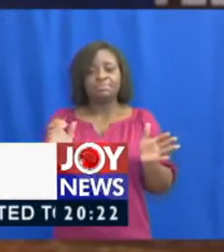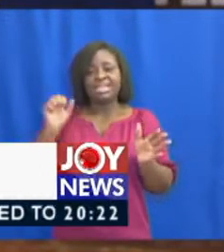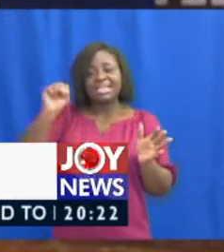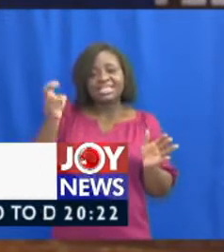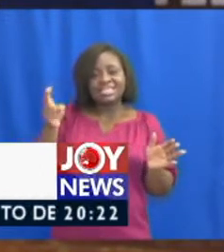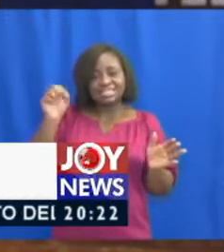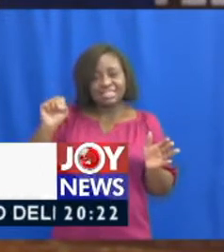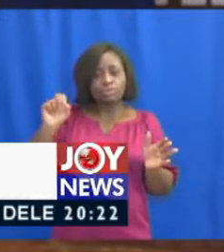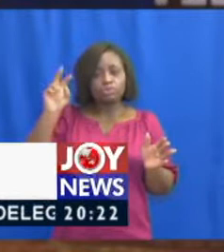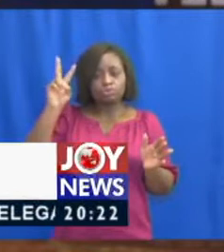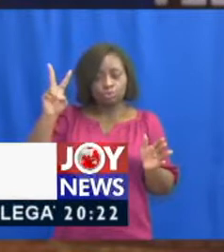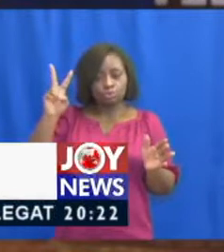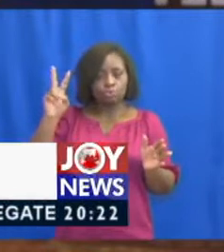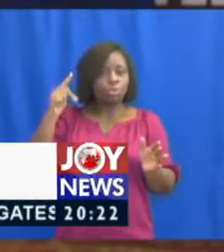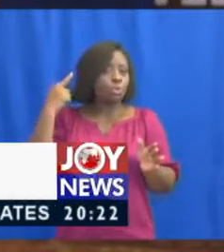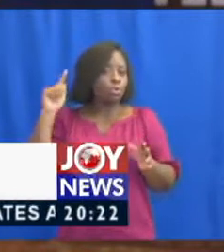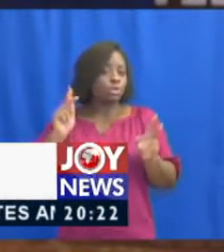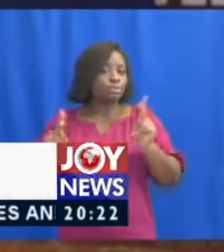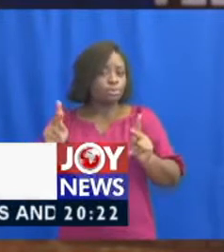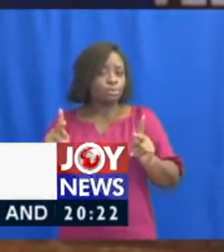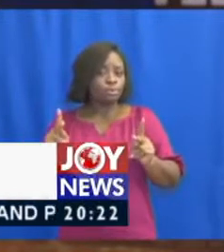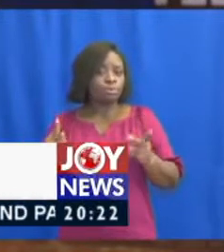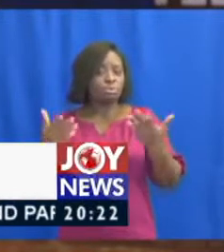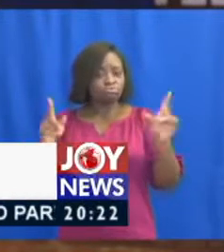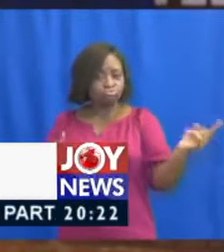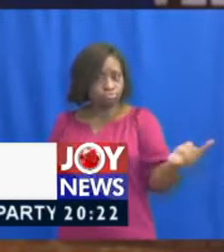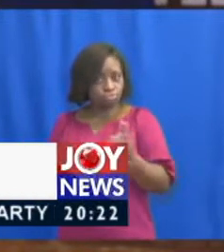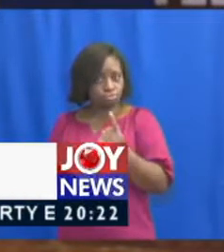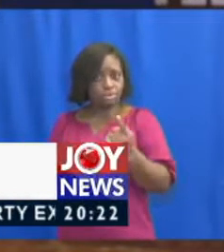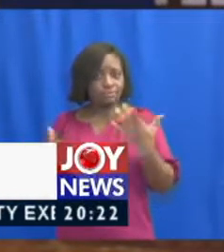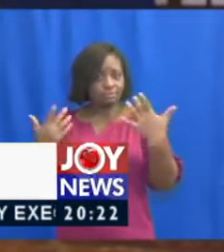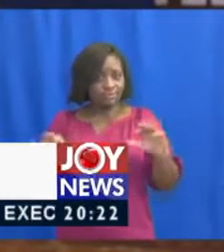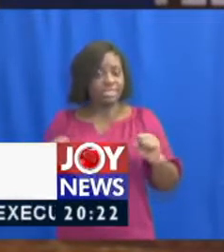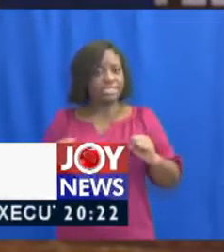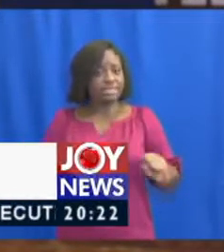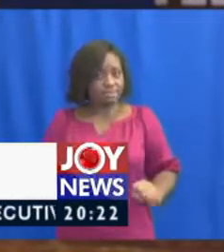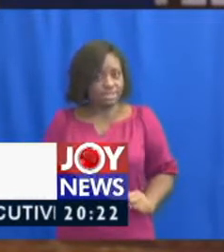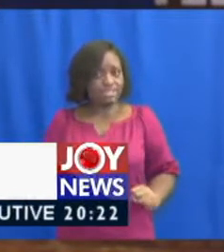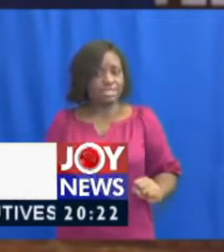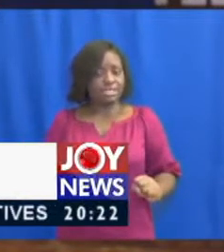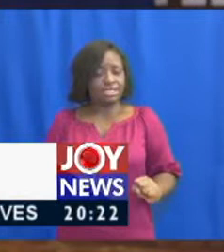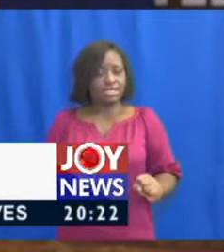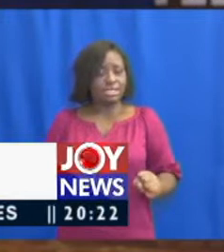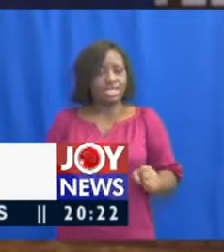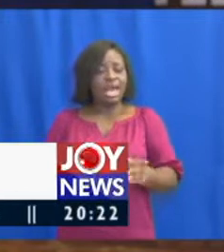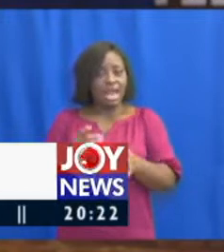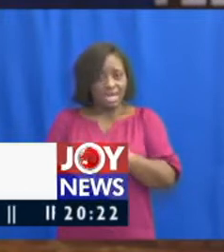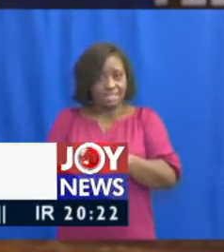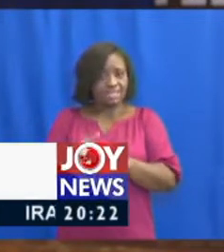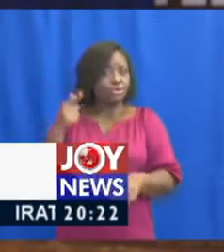2 Go Track for also, Besa Aku Vie, one term a decay, sending a green track for